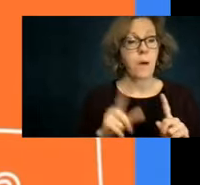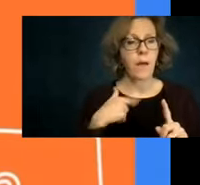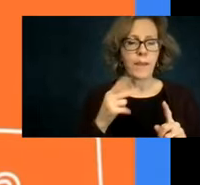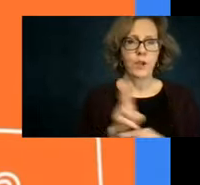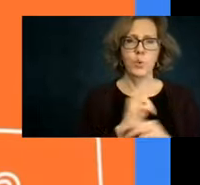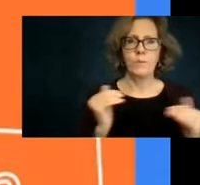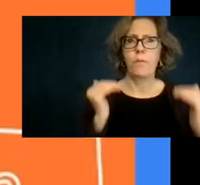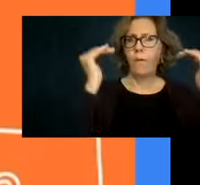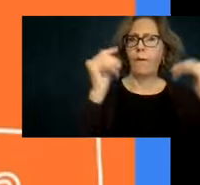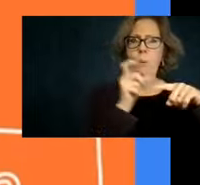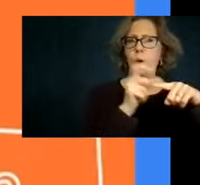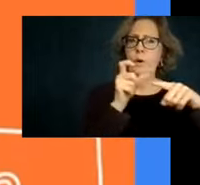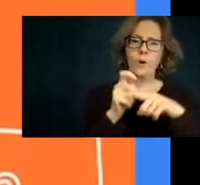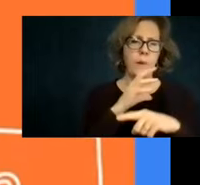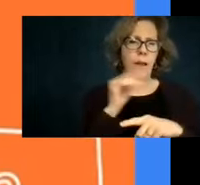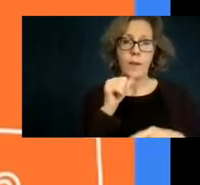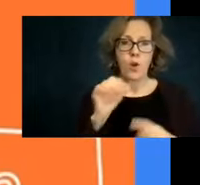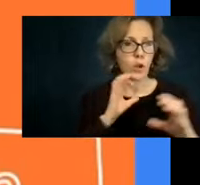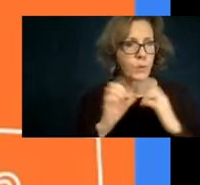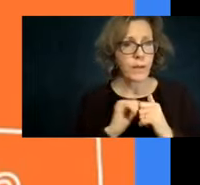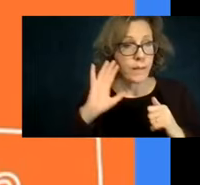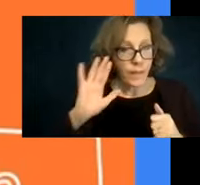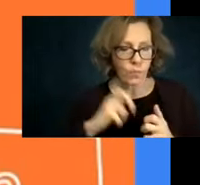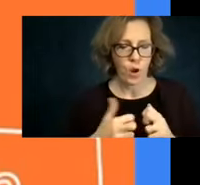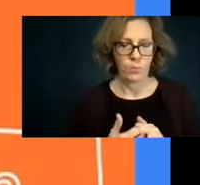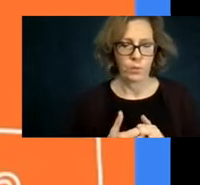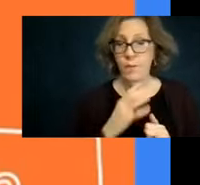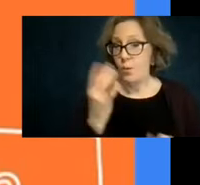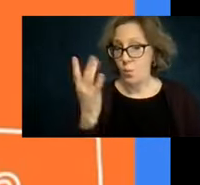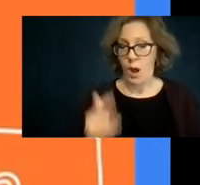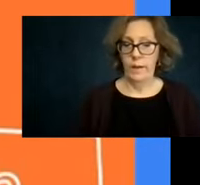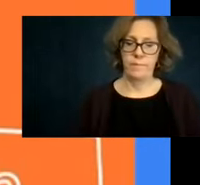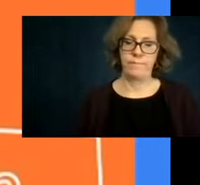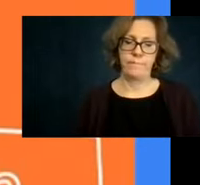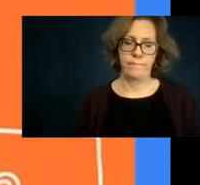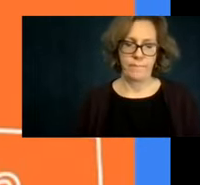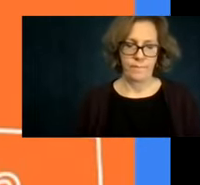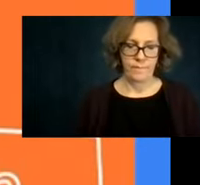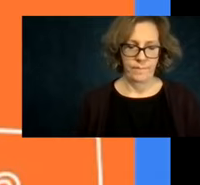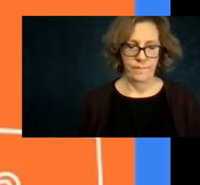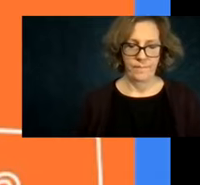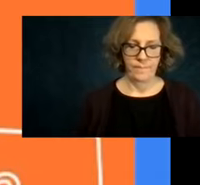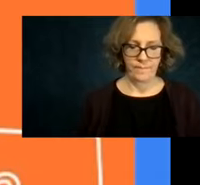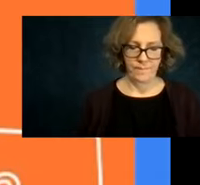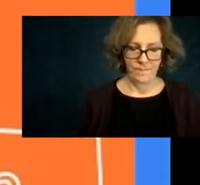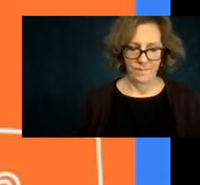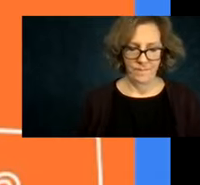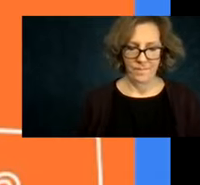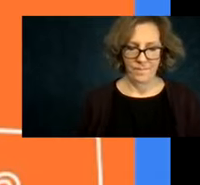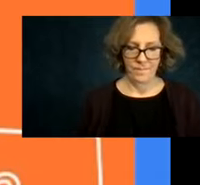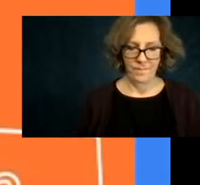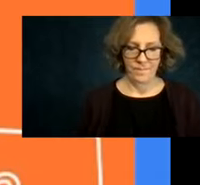and yet they're not communicating what their problems are and why. So I think that, again,